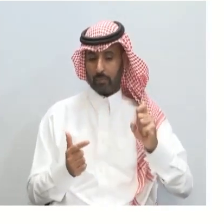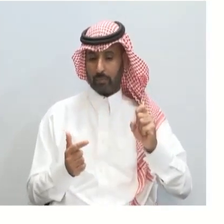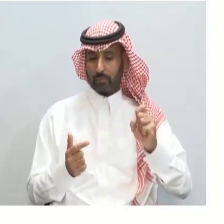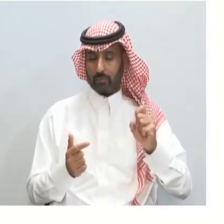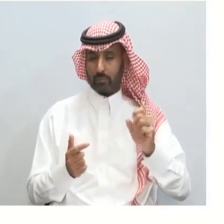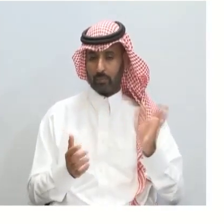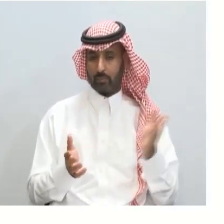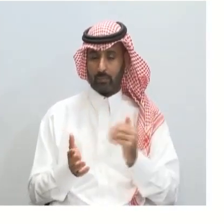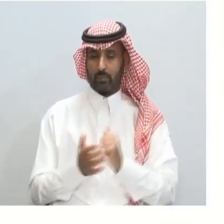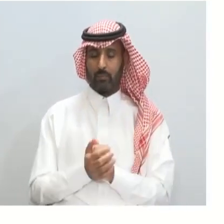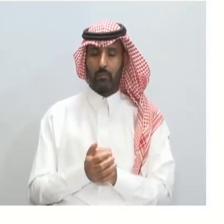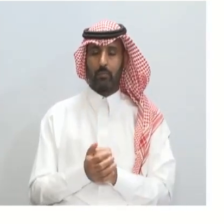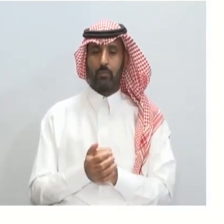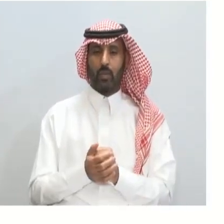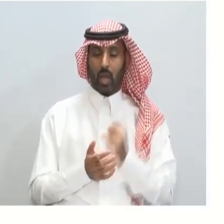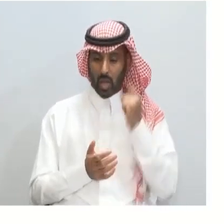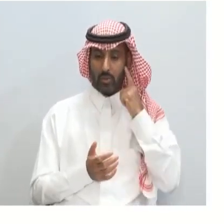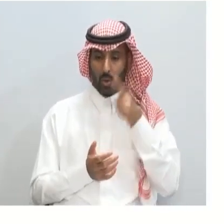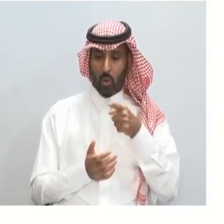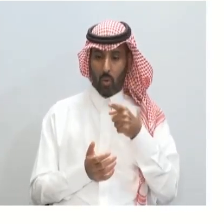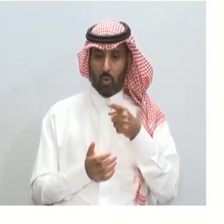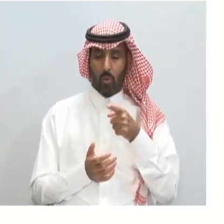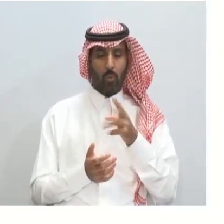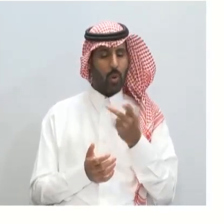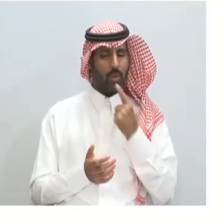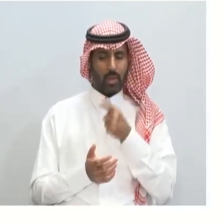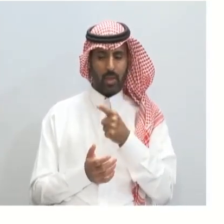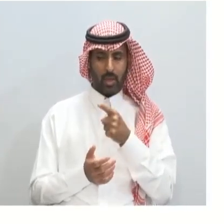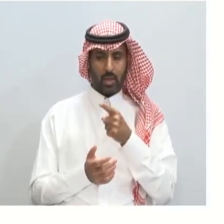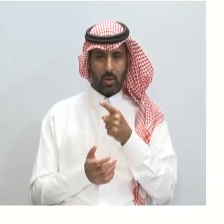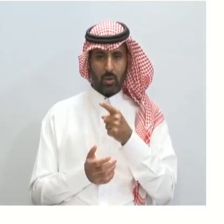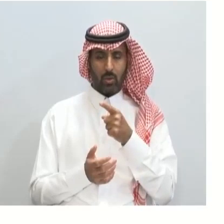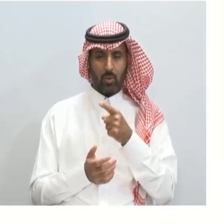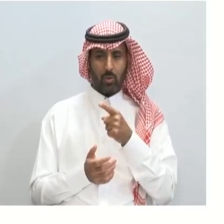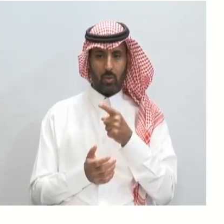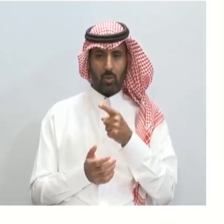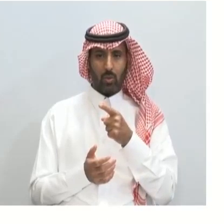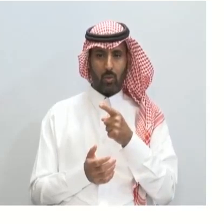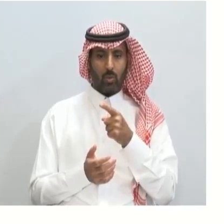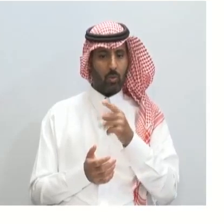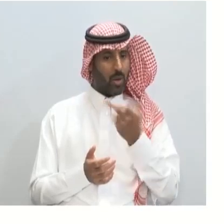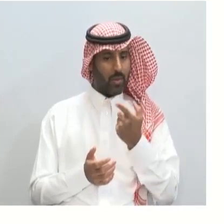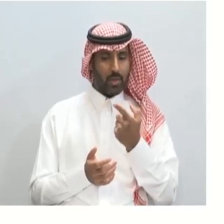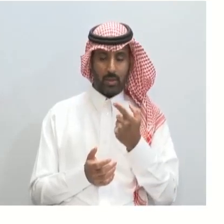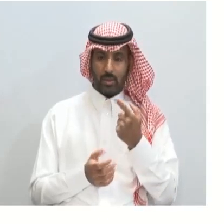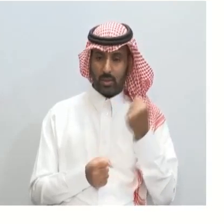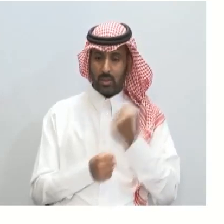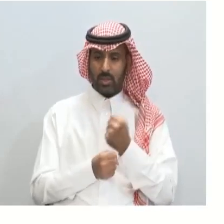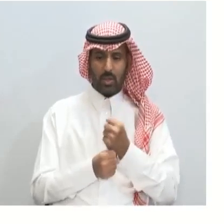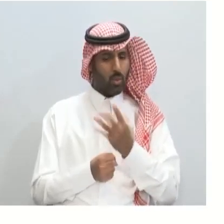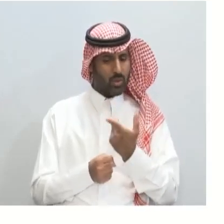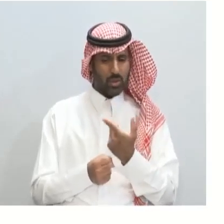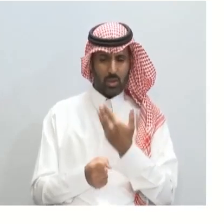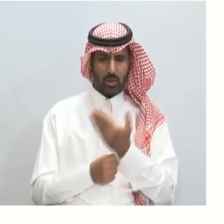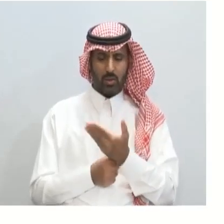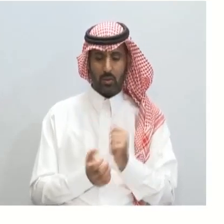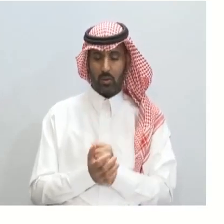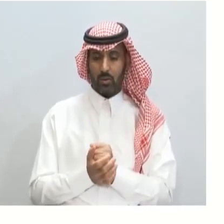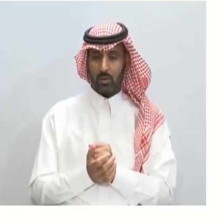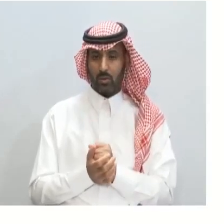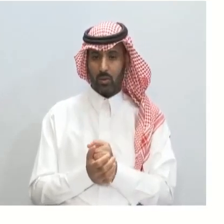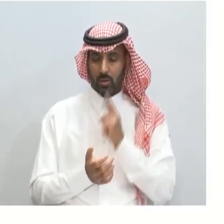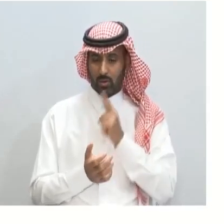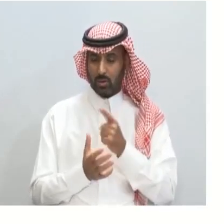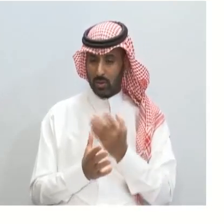So, Khalid, I know. What do you think I should do? So, Majid here, he is being logical. He's being logical, he's